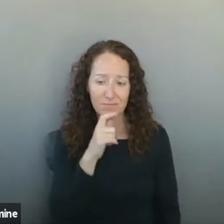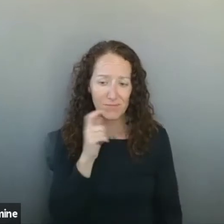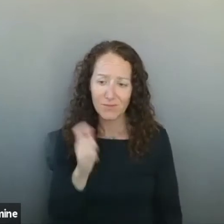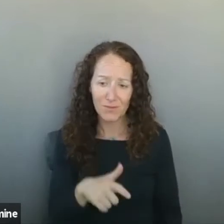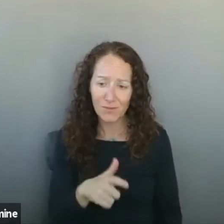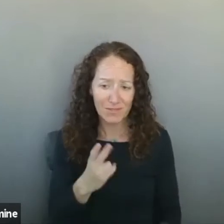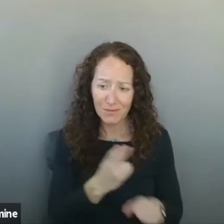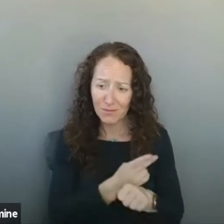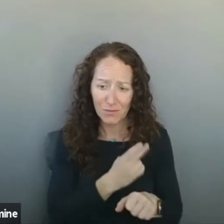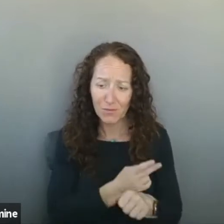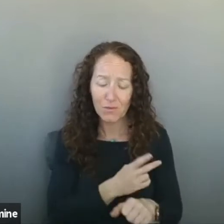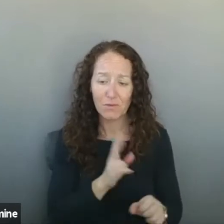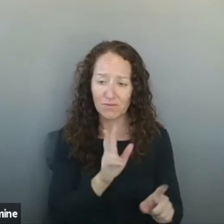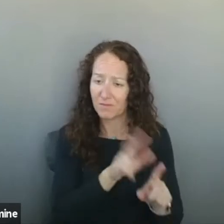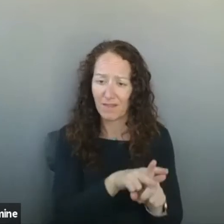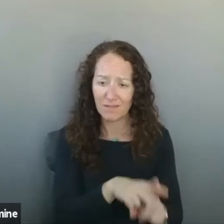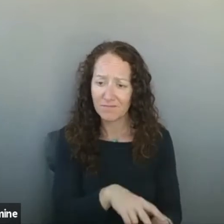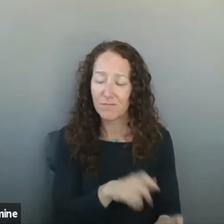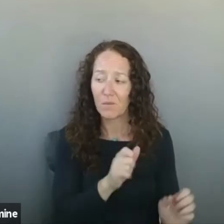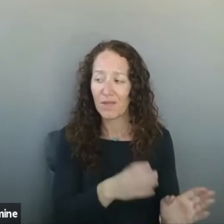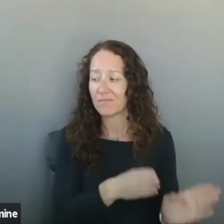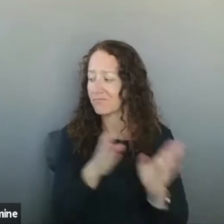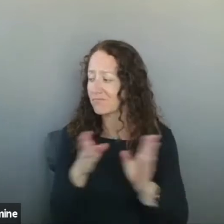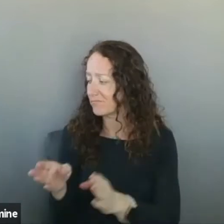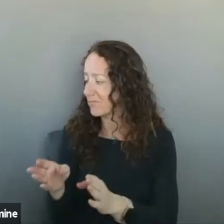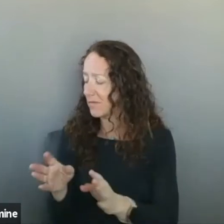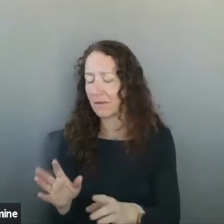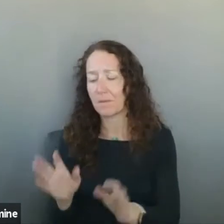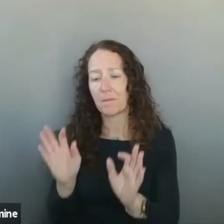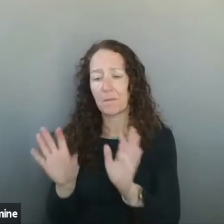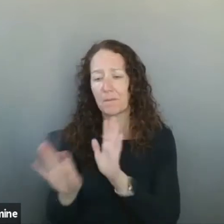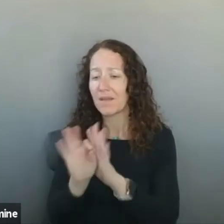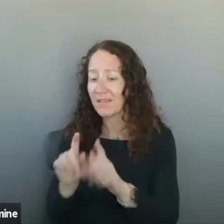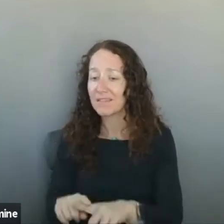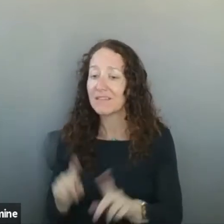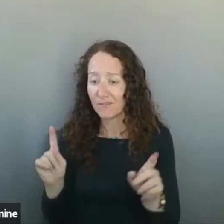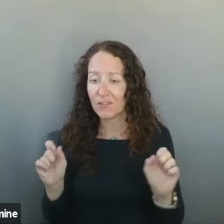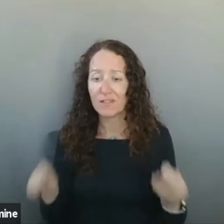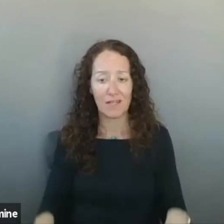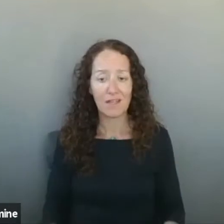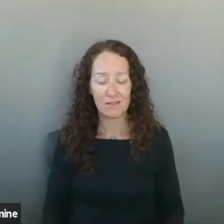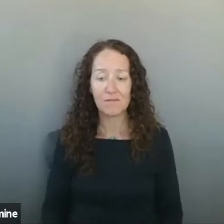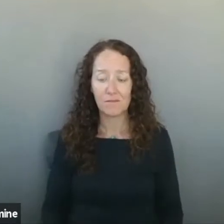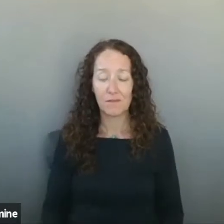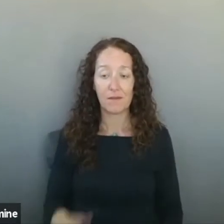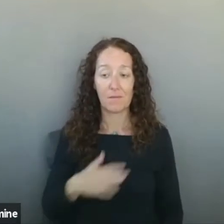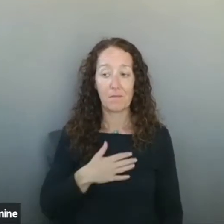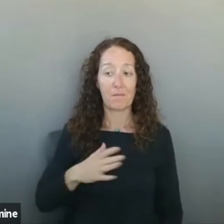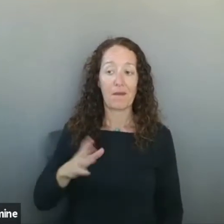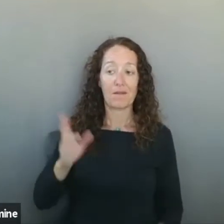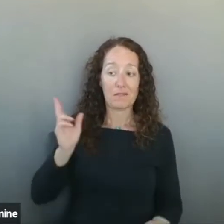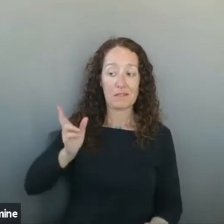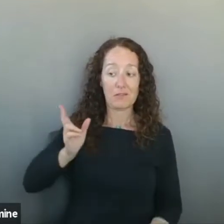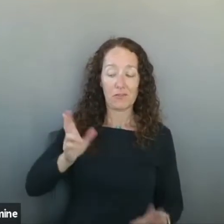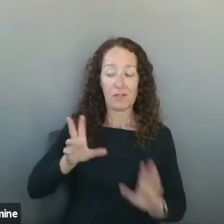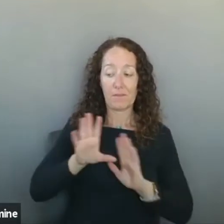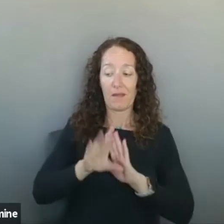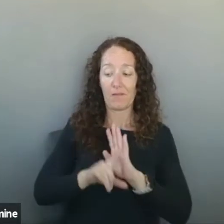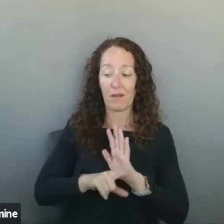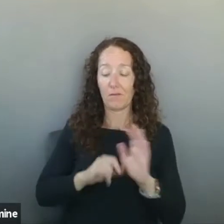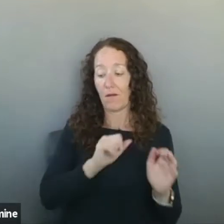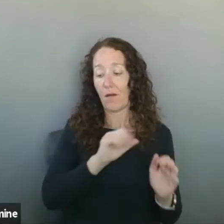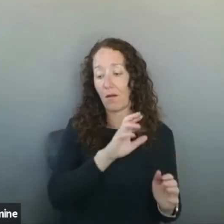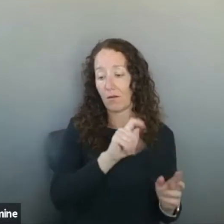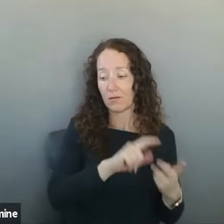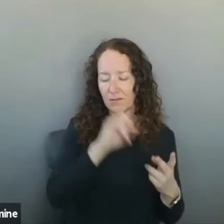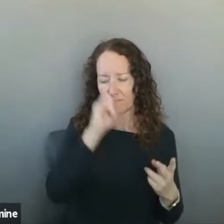way to work. My background is in the arts and creativity. And I find it such a huge disconnect